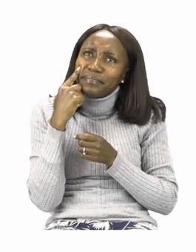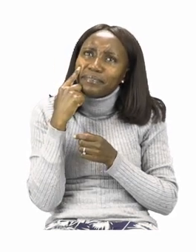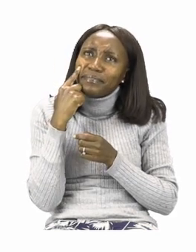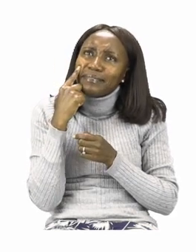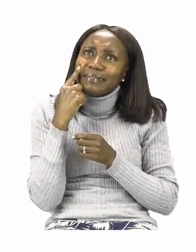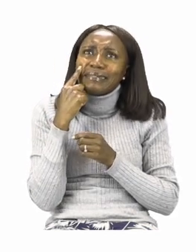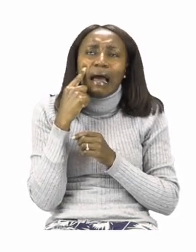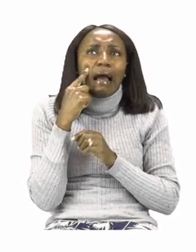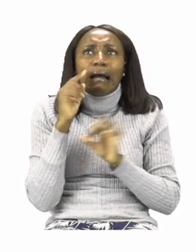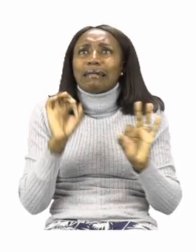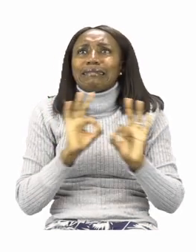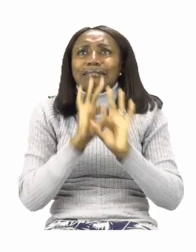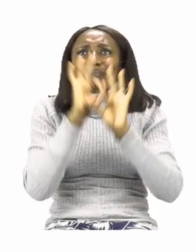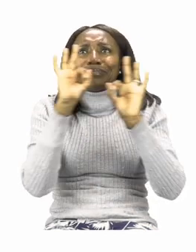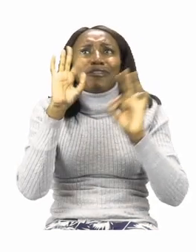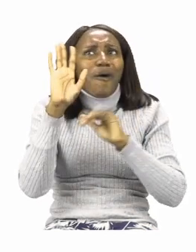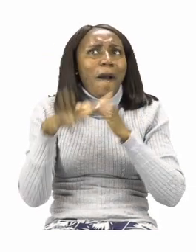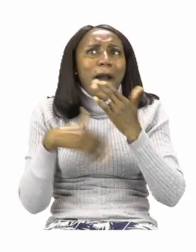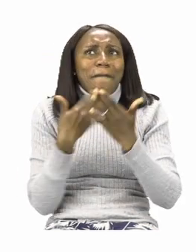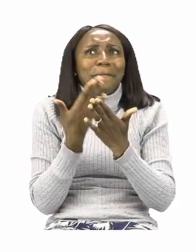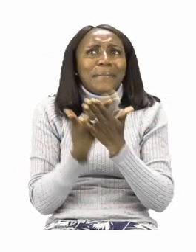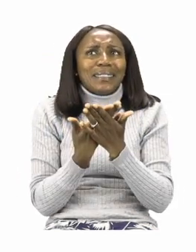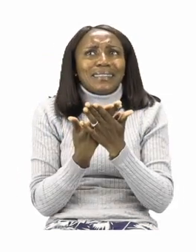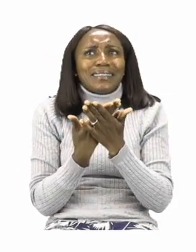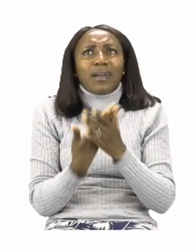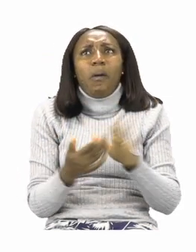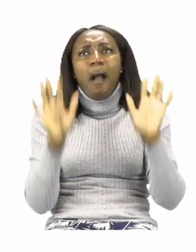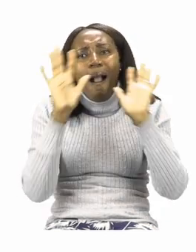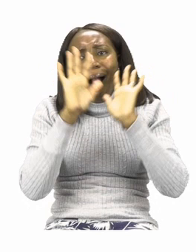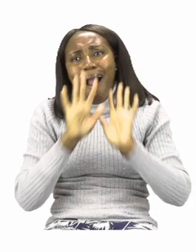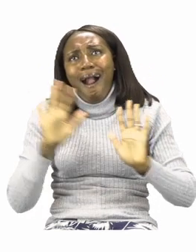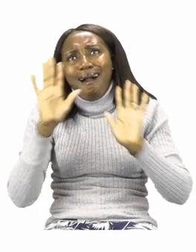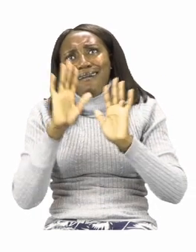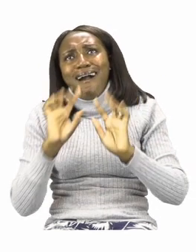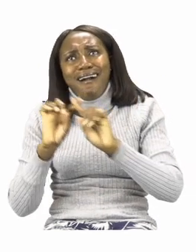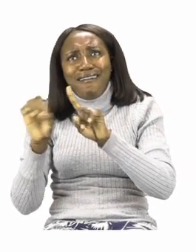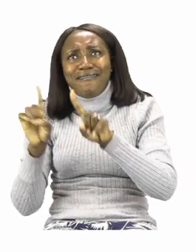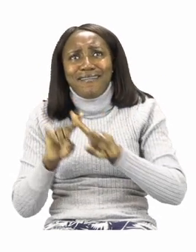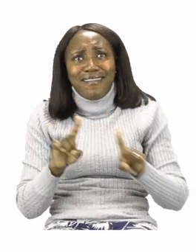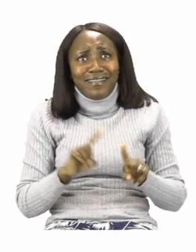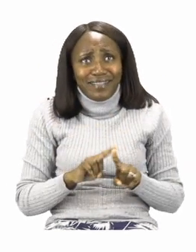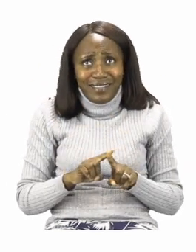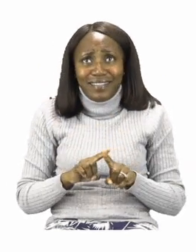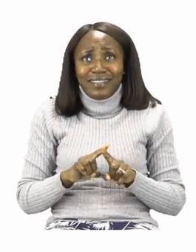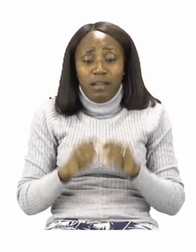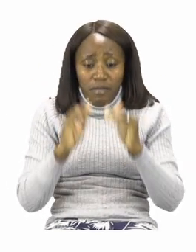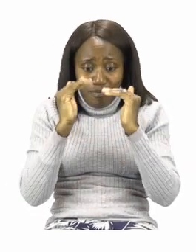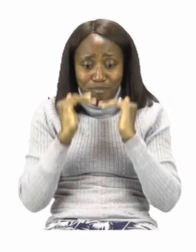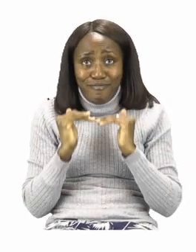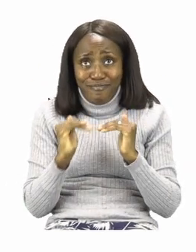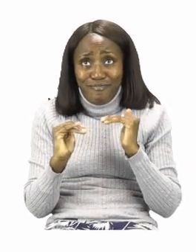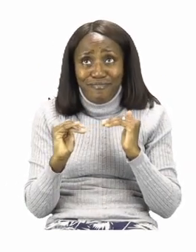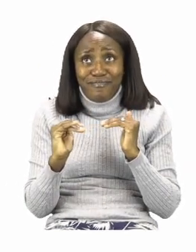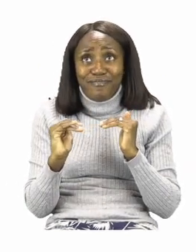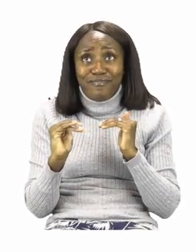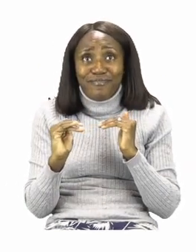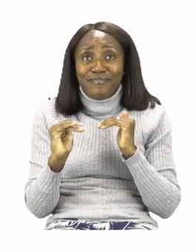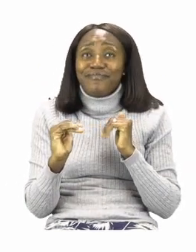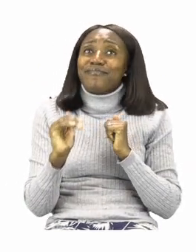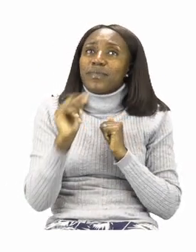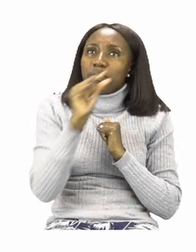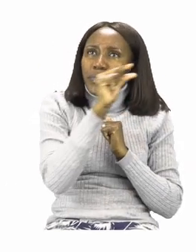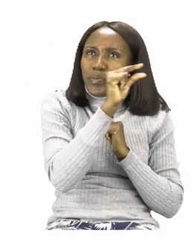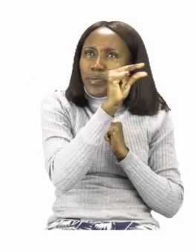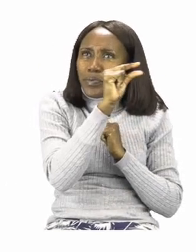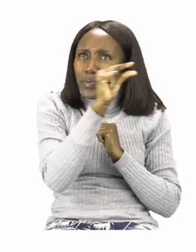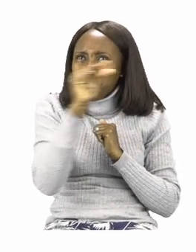colorful pictures given to you. In the part just underneath your pictures, there are a